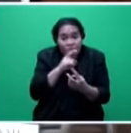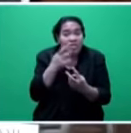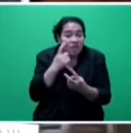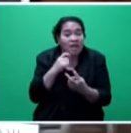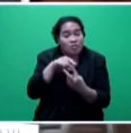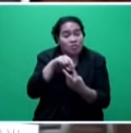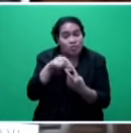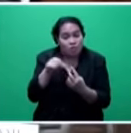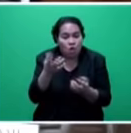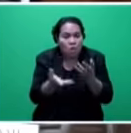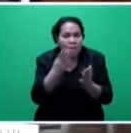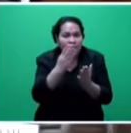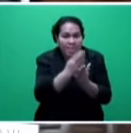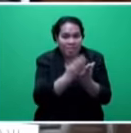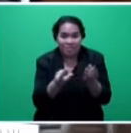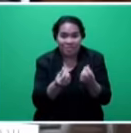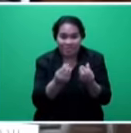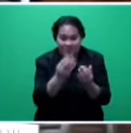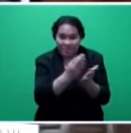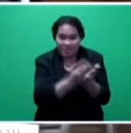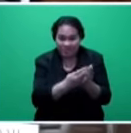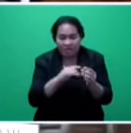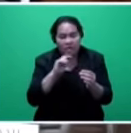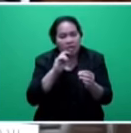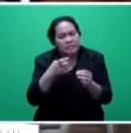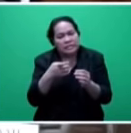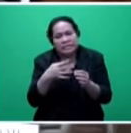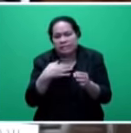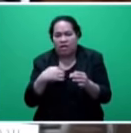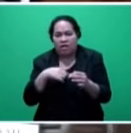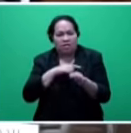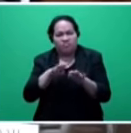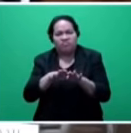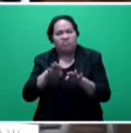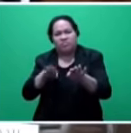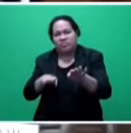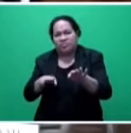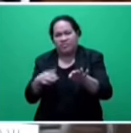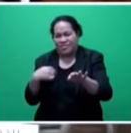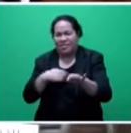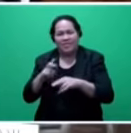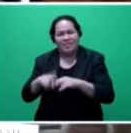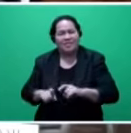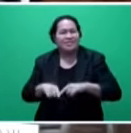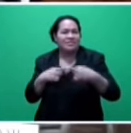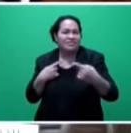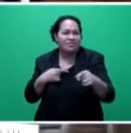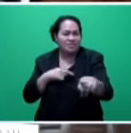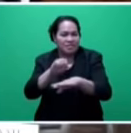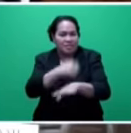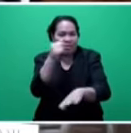compare, this budget still puts us in a far worse situation than Singapore is in. Mr. Speaker,